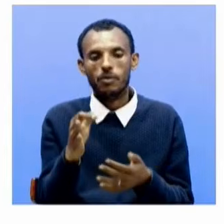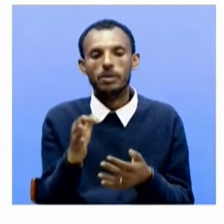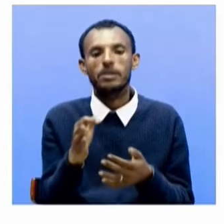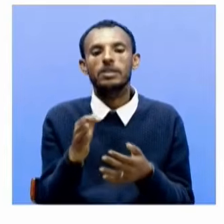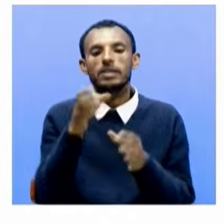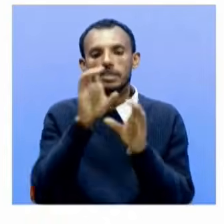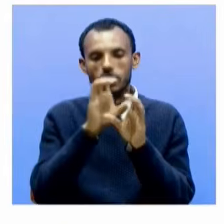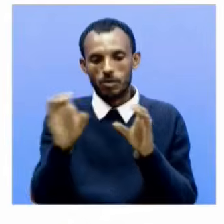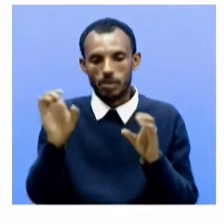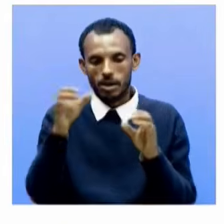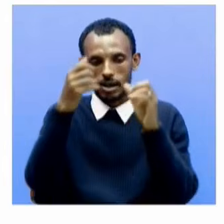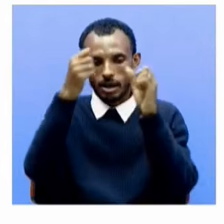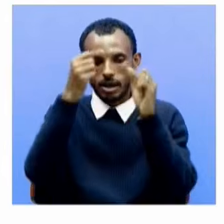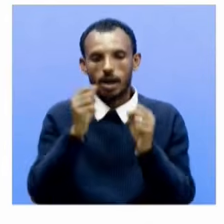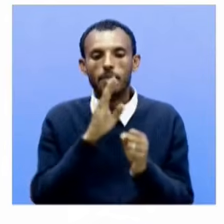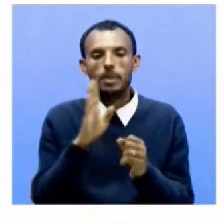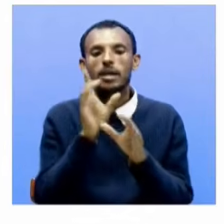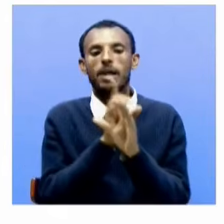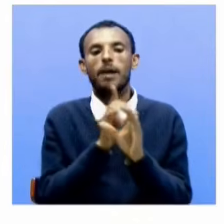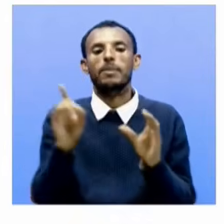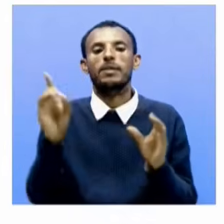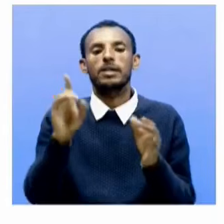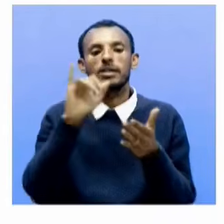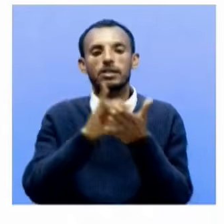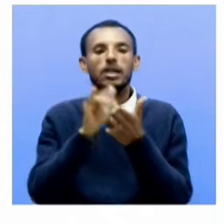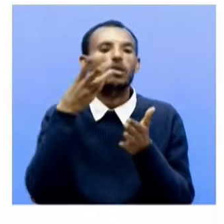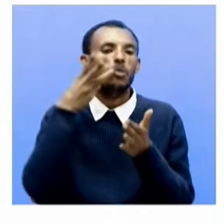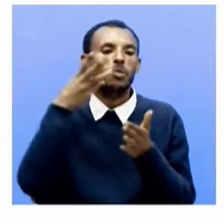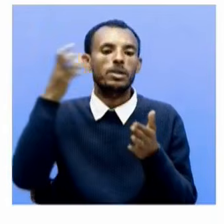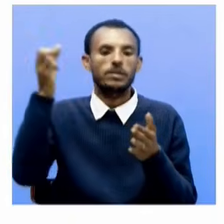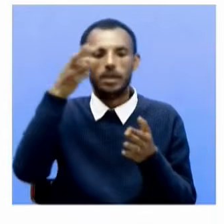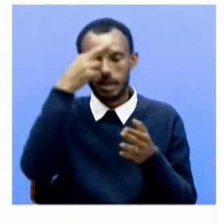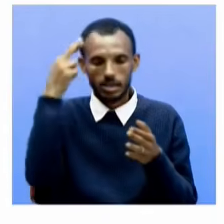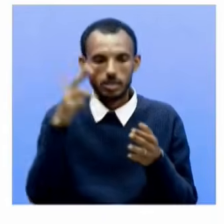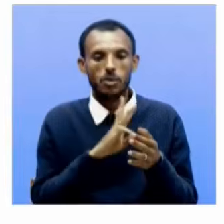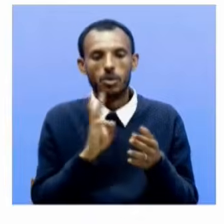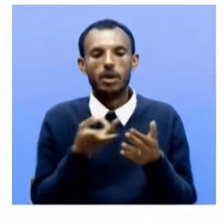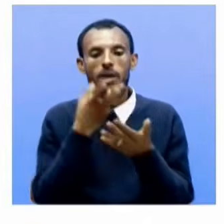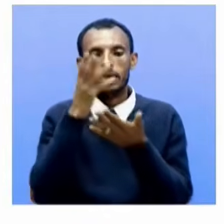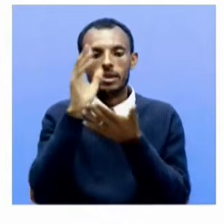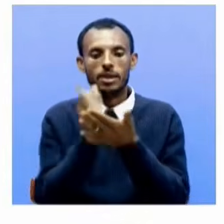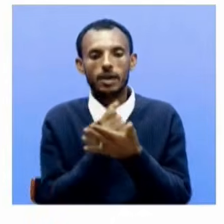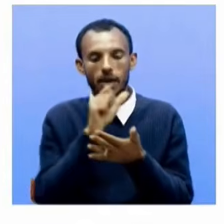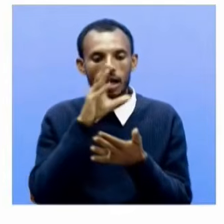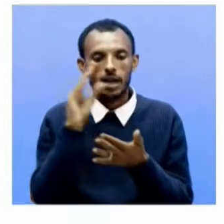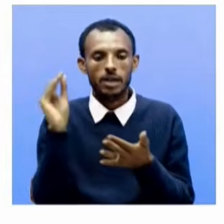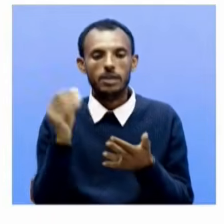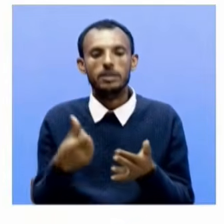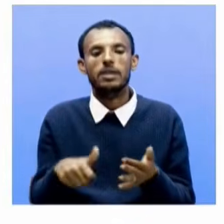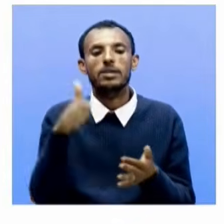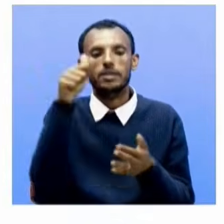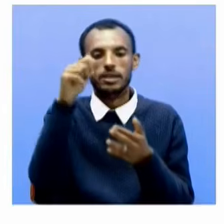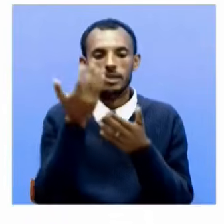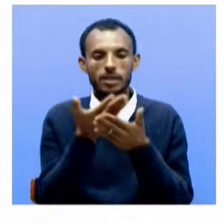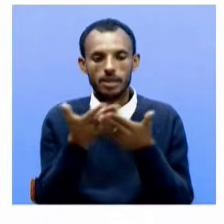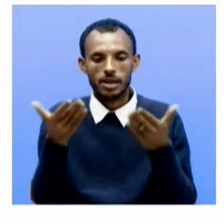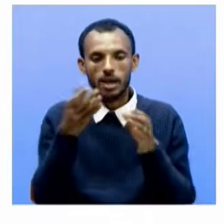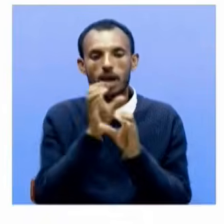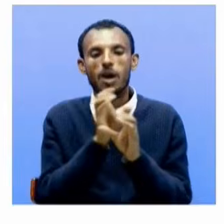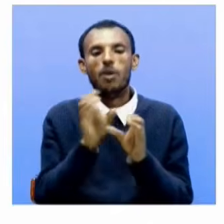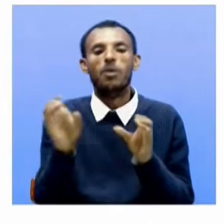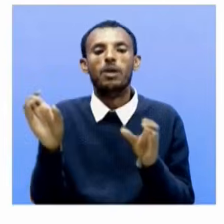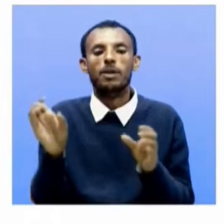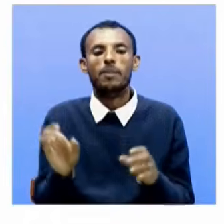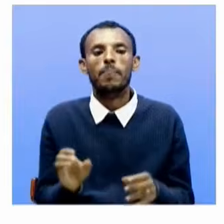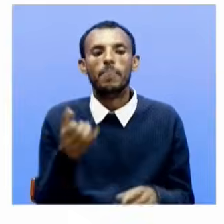chord can be a diameter. That was the case that we have taken, and the other thing is a chord.